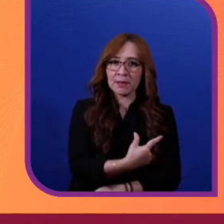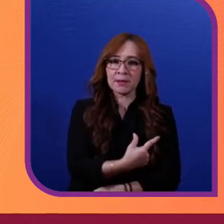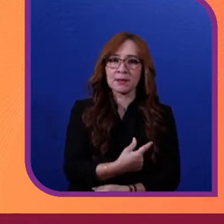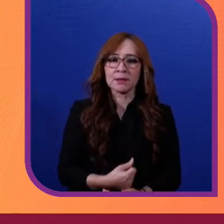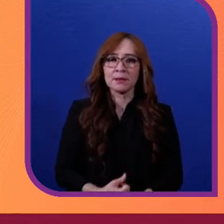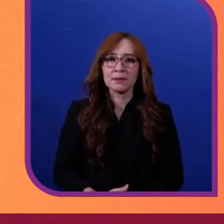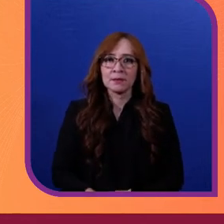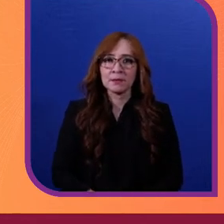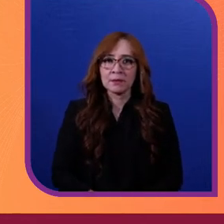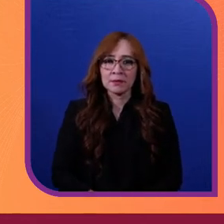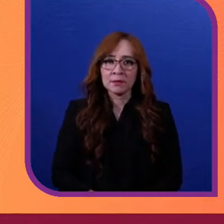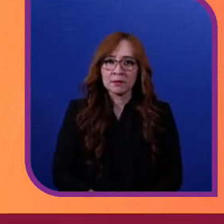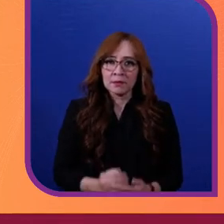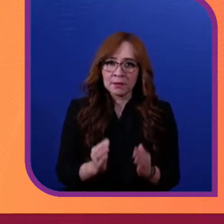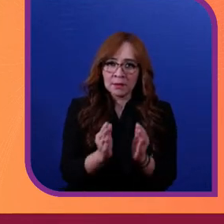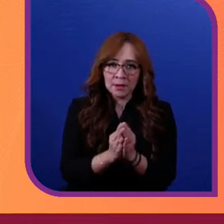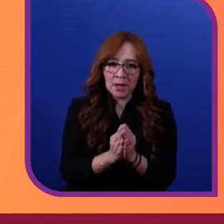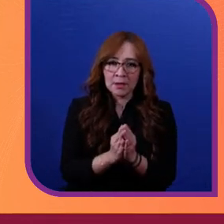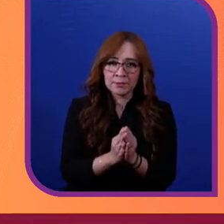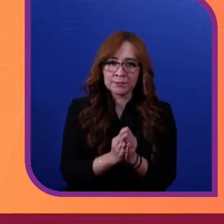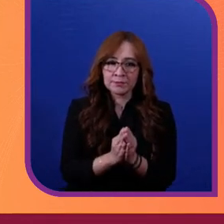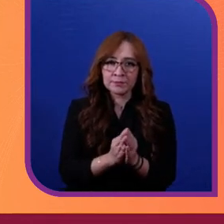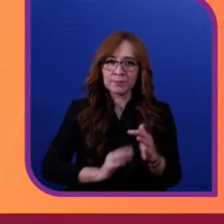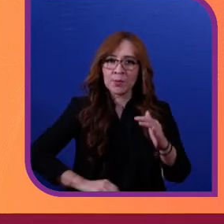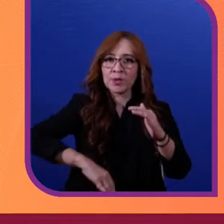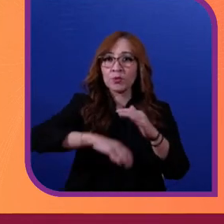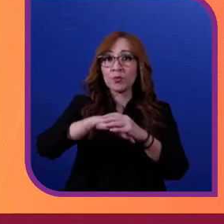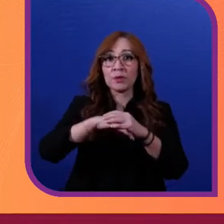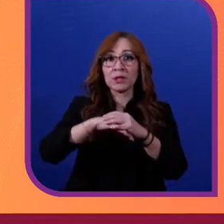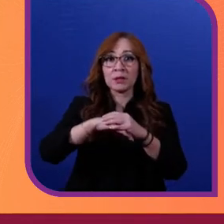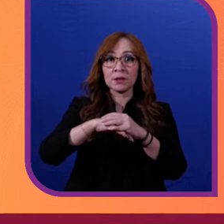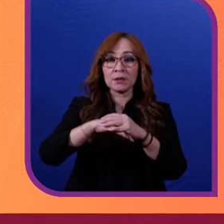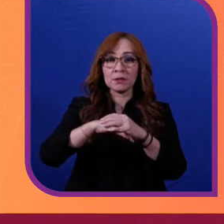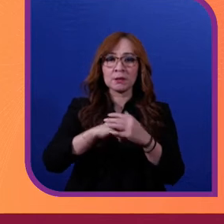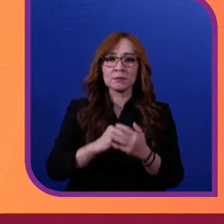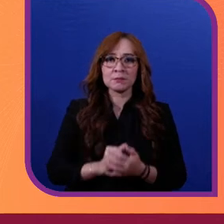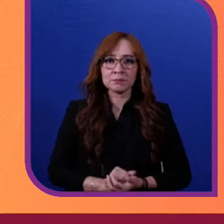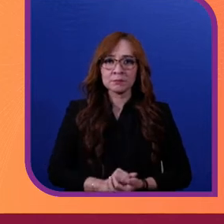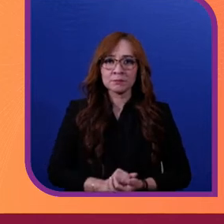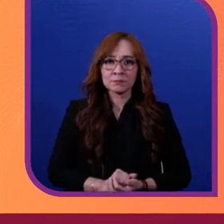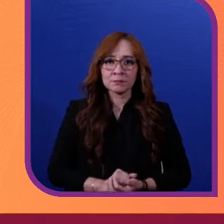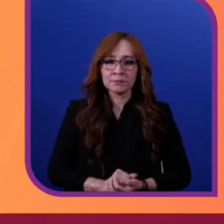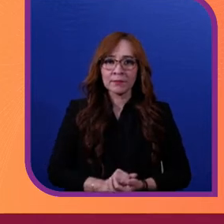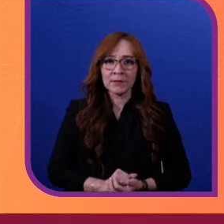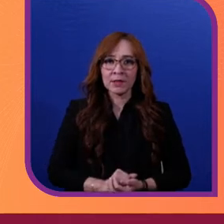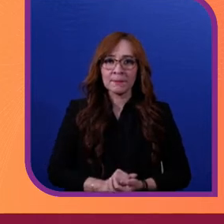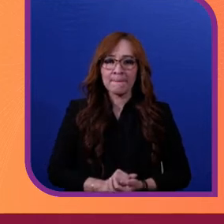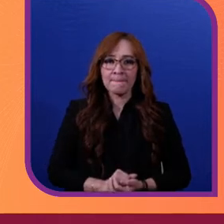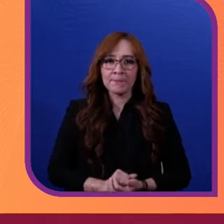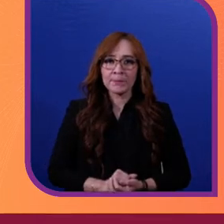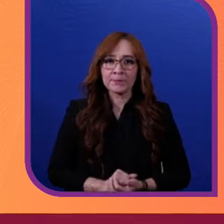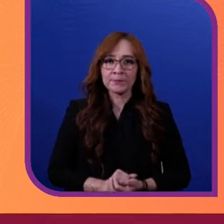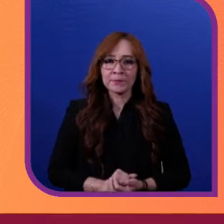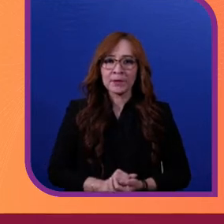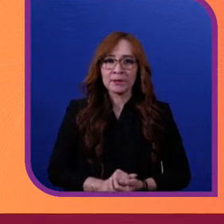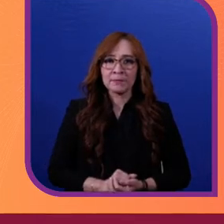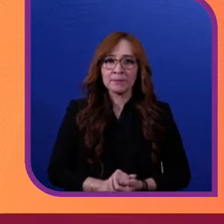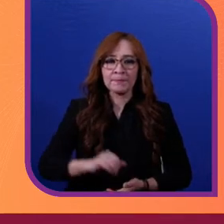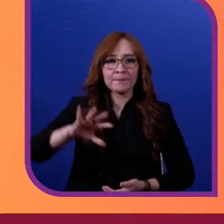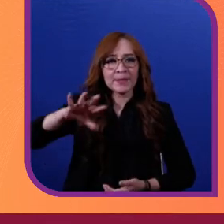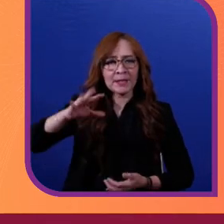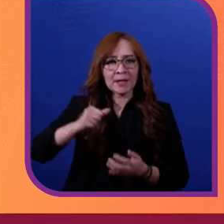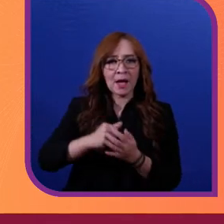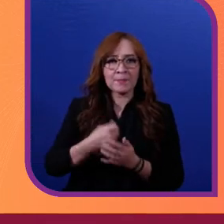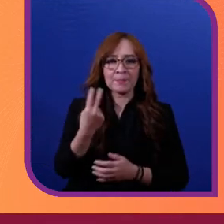encoding in to the private Finance Ating mana Jing the Transition is is the